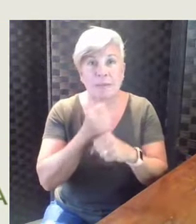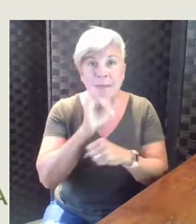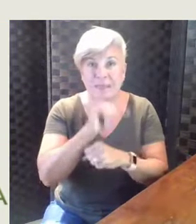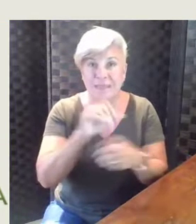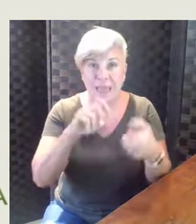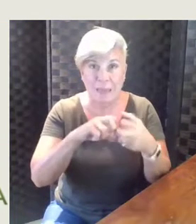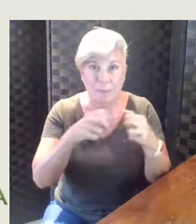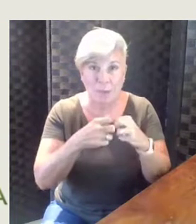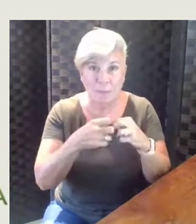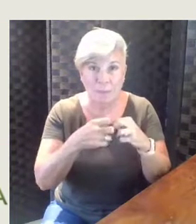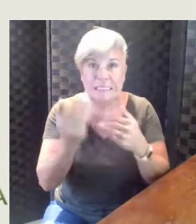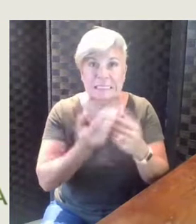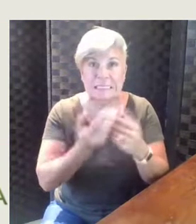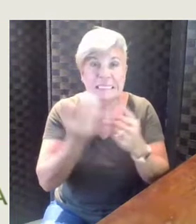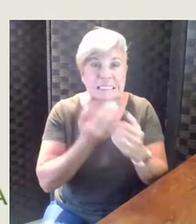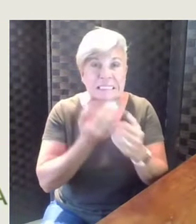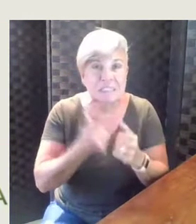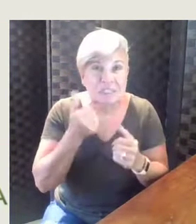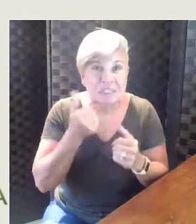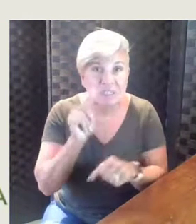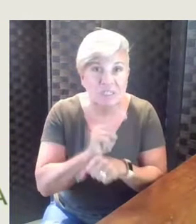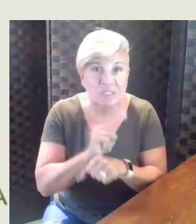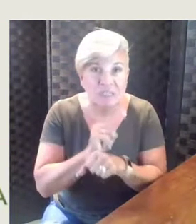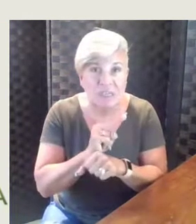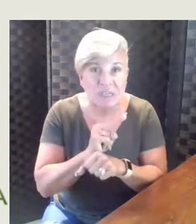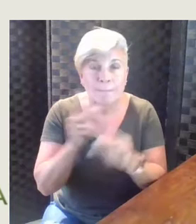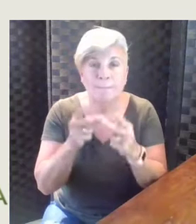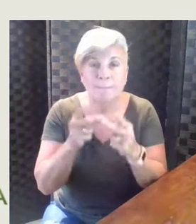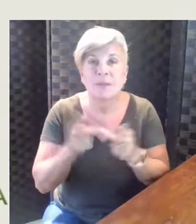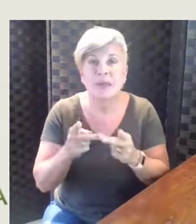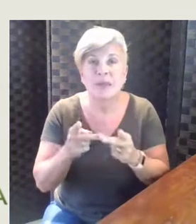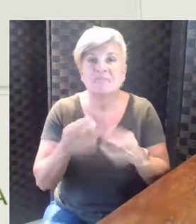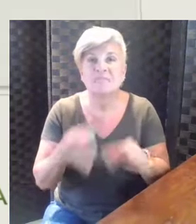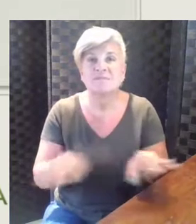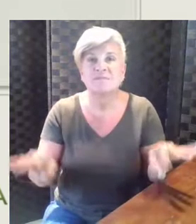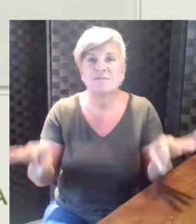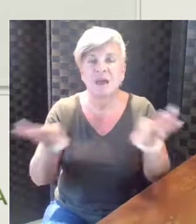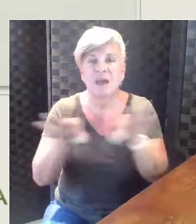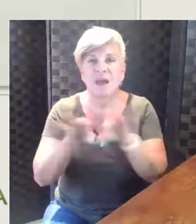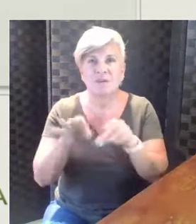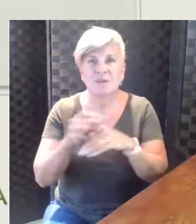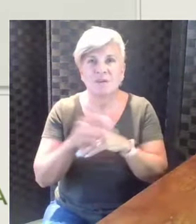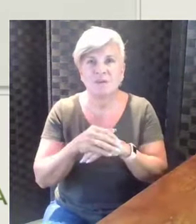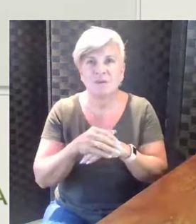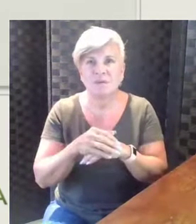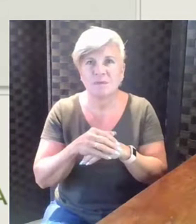I can make that problem easier by using place value.